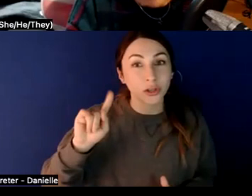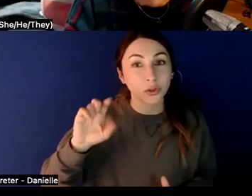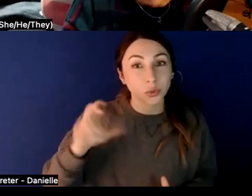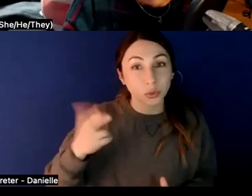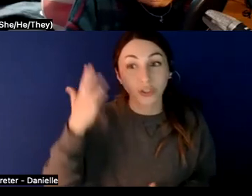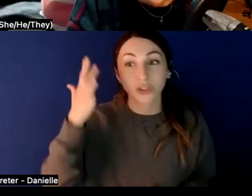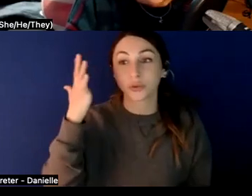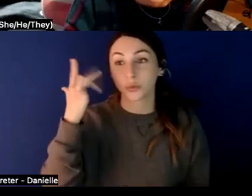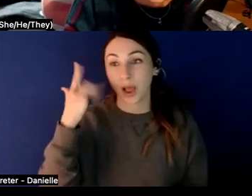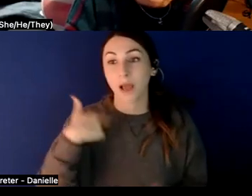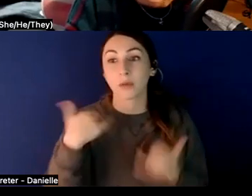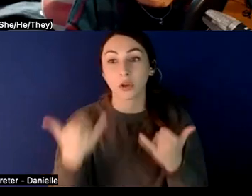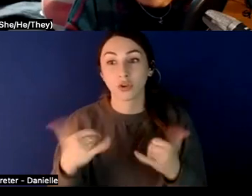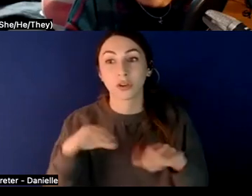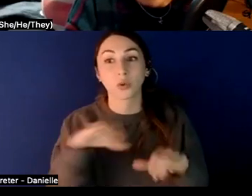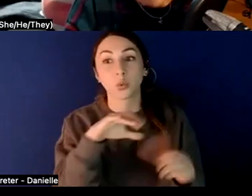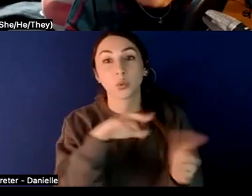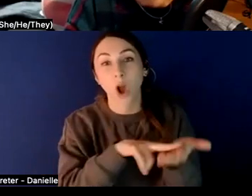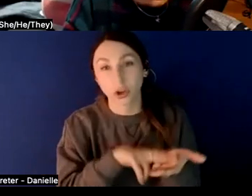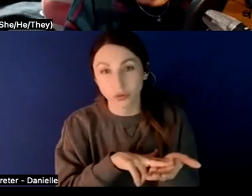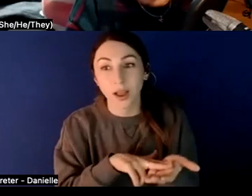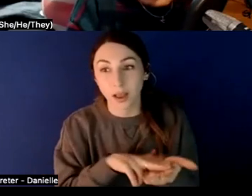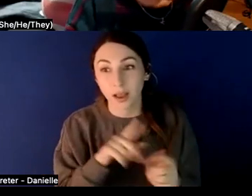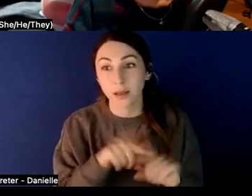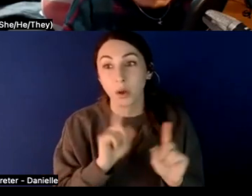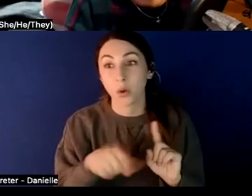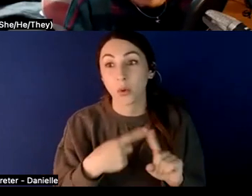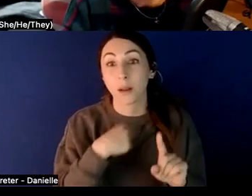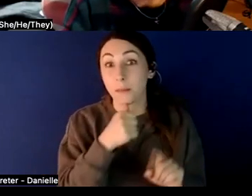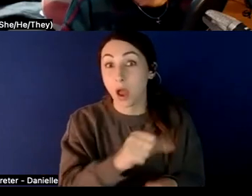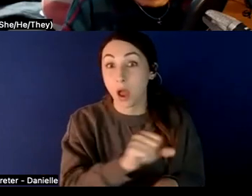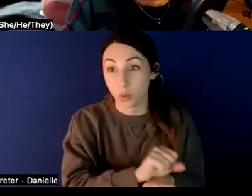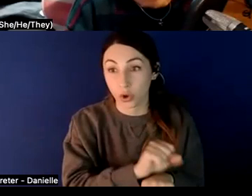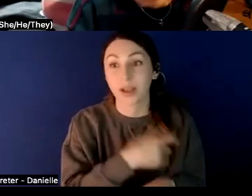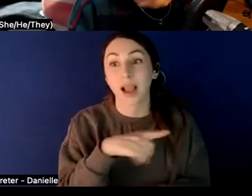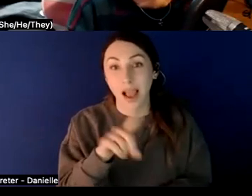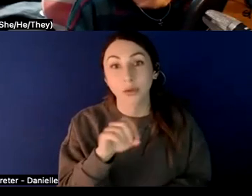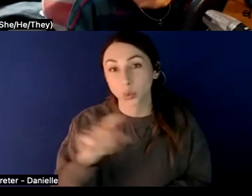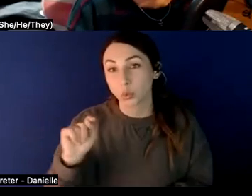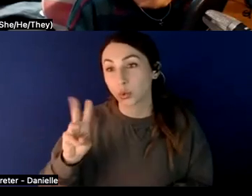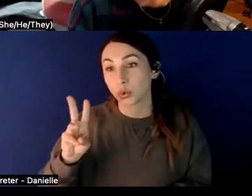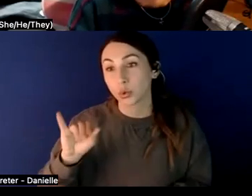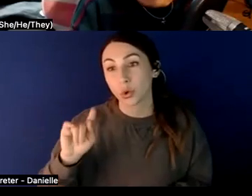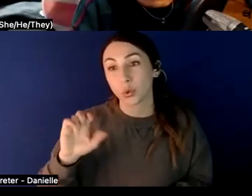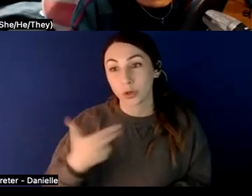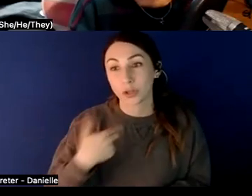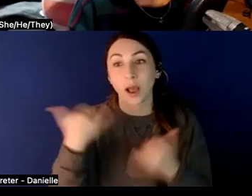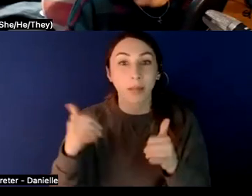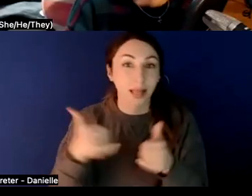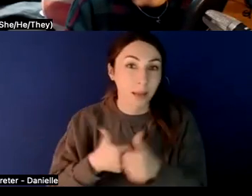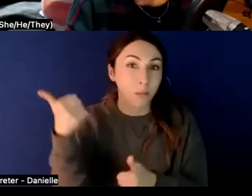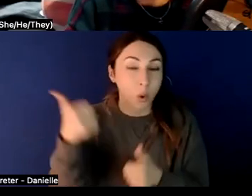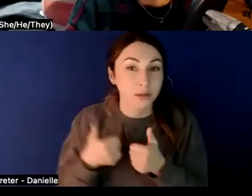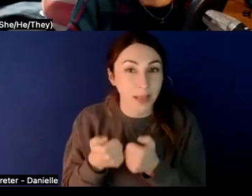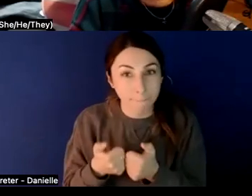doing a contract gig. But when I'm not working, I do Twitch. I play mostly video